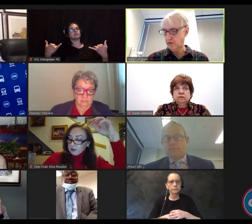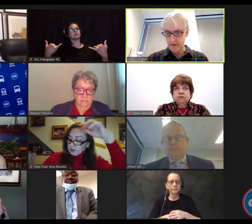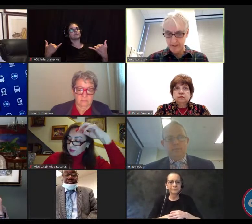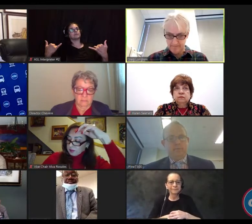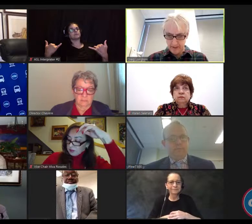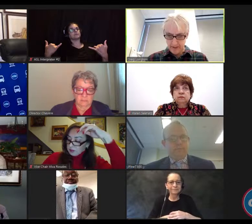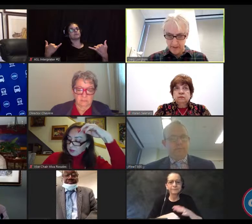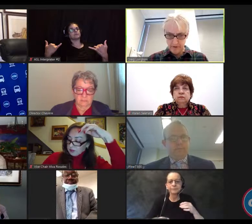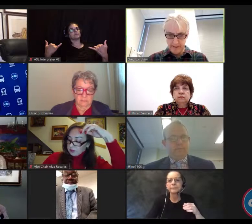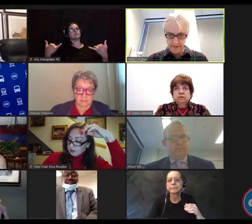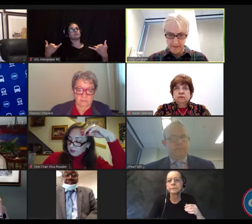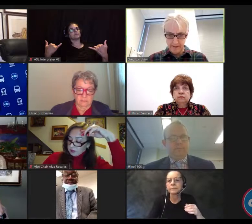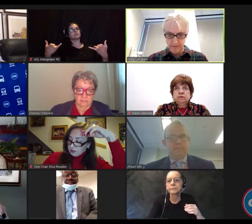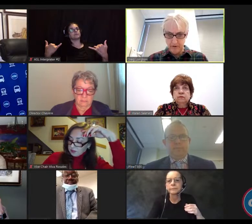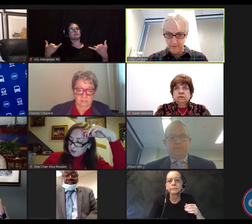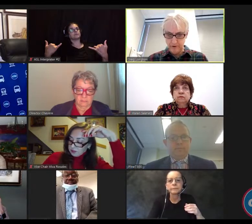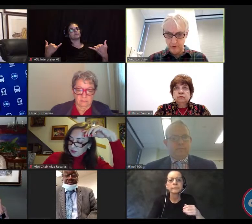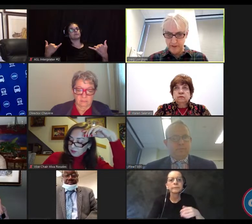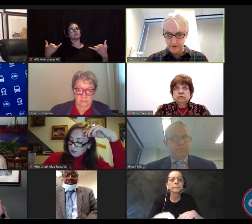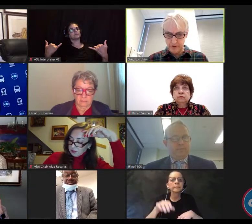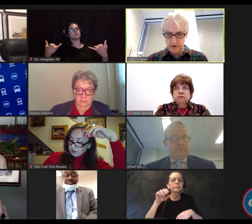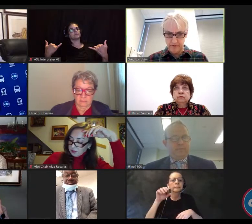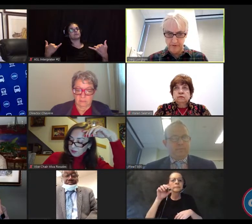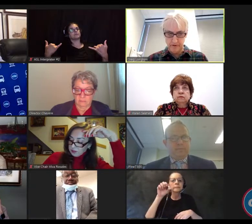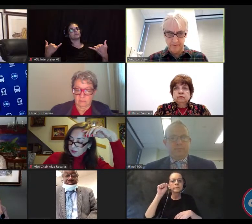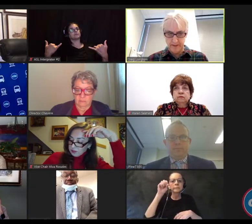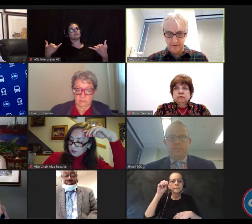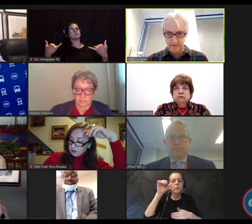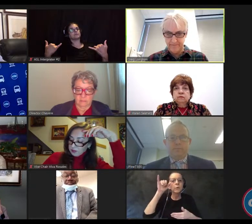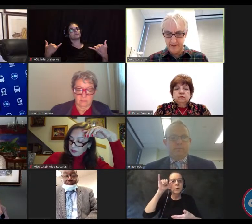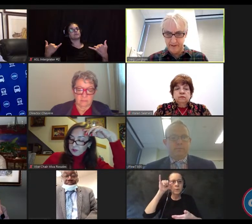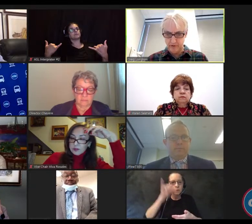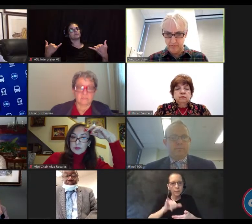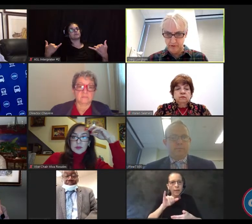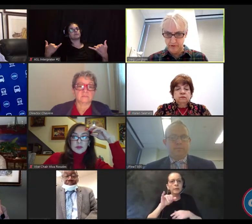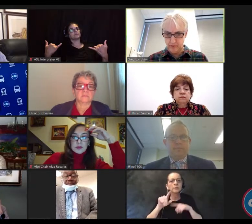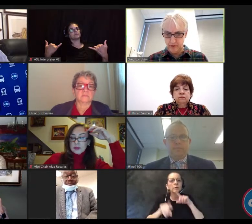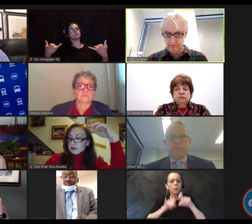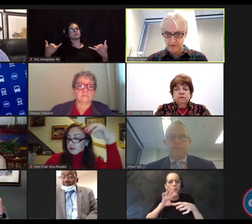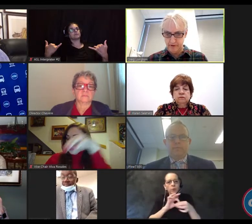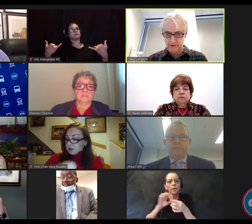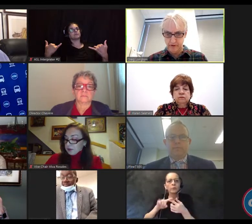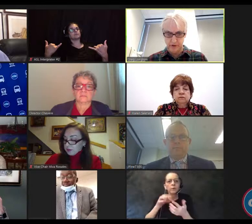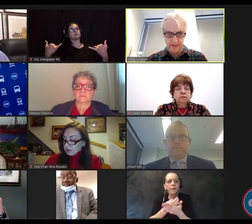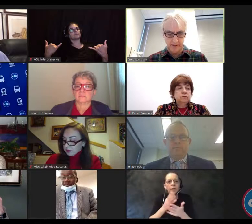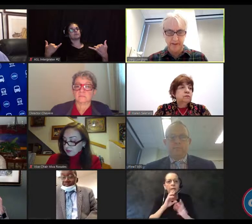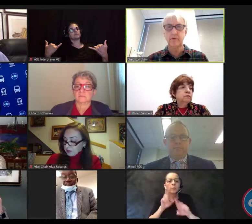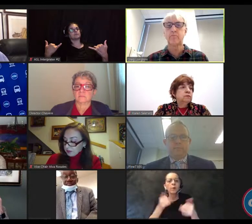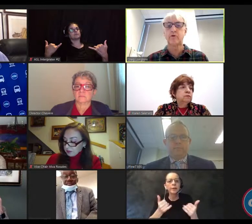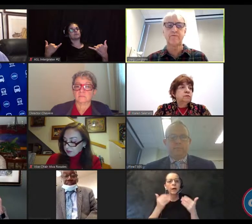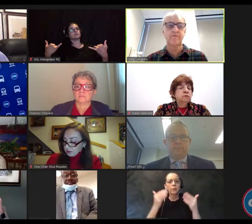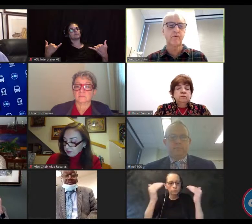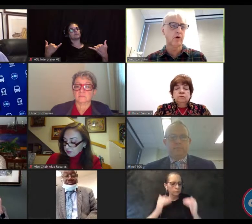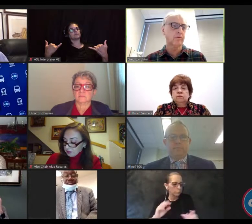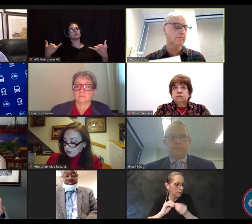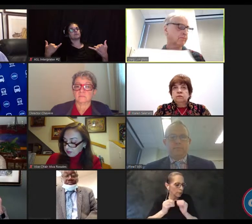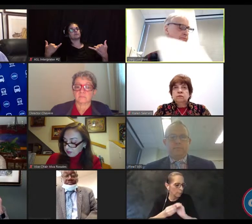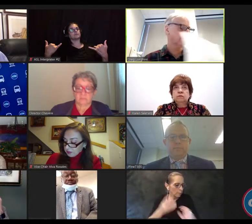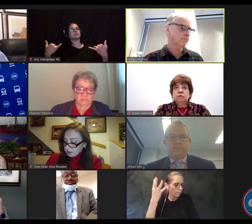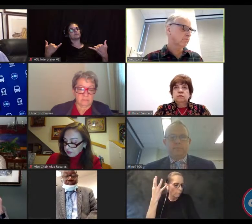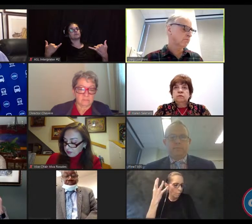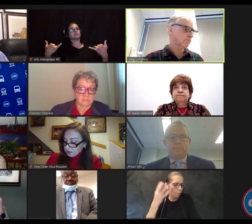Okay, I think we're ready. So that's there are no further questions, Chairman Silva, on the finance report, so we may proceed to agenda item number